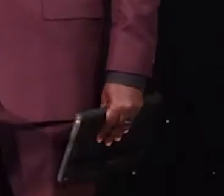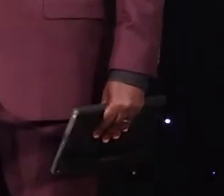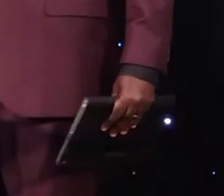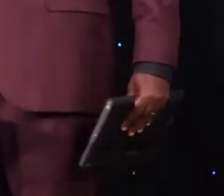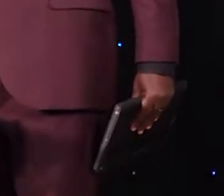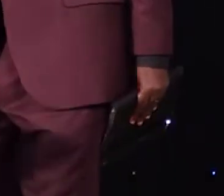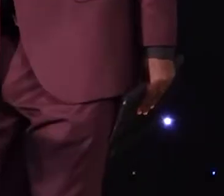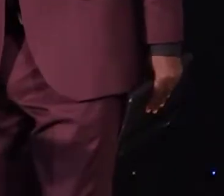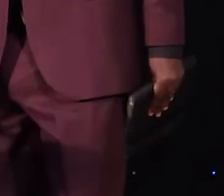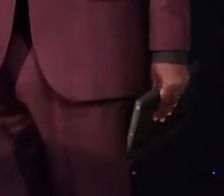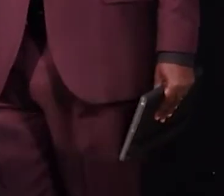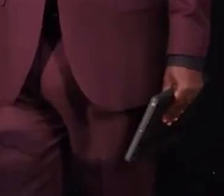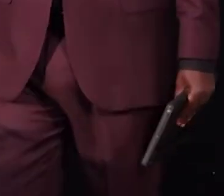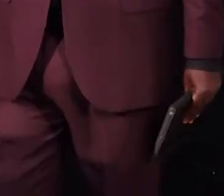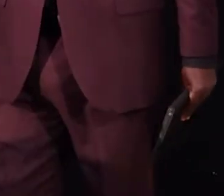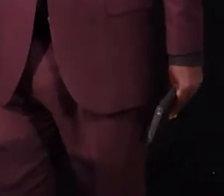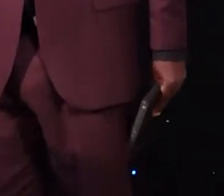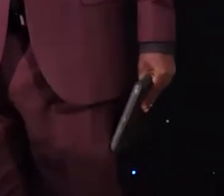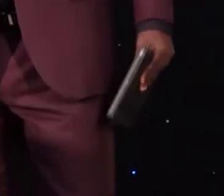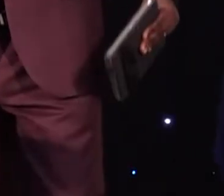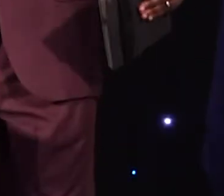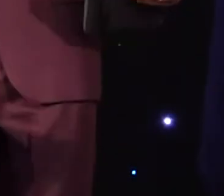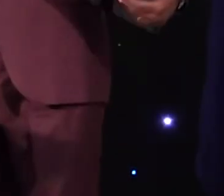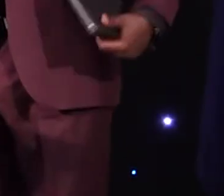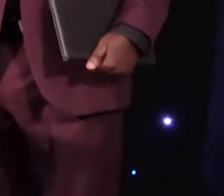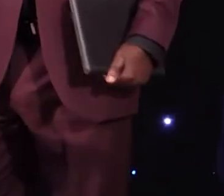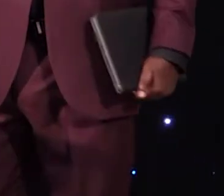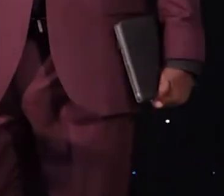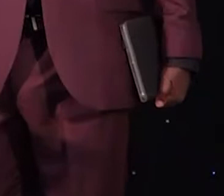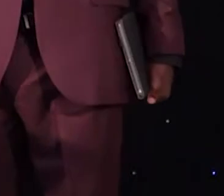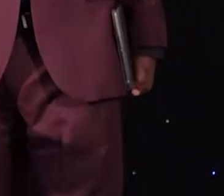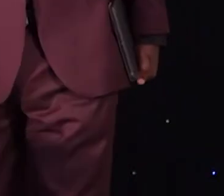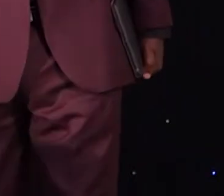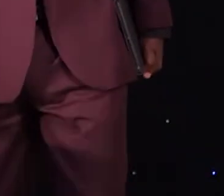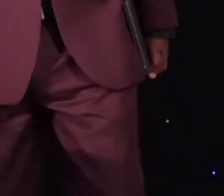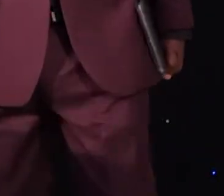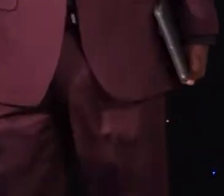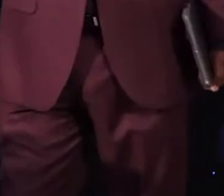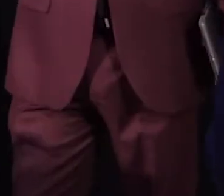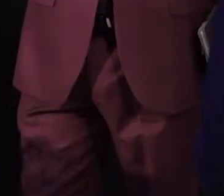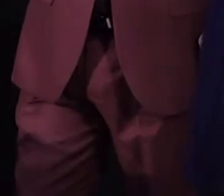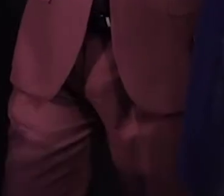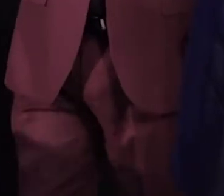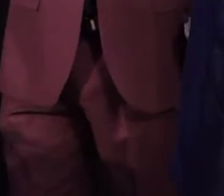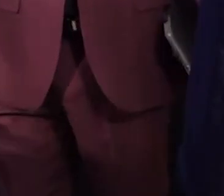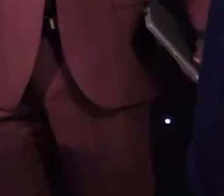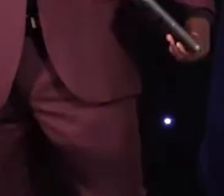Yadi yaho ebrao, yadi eni pedue ebrao. Se ye bobo eni pedue asendia.